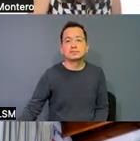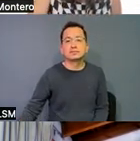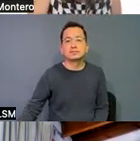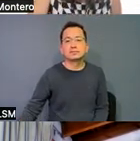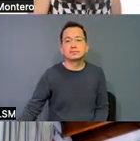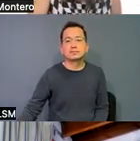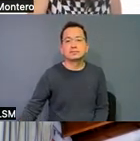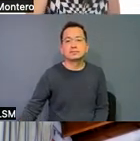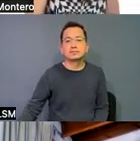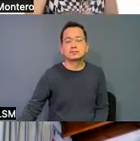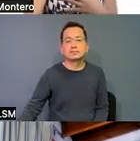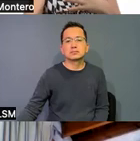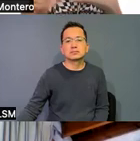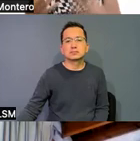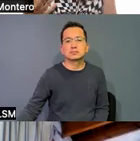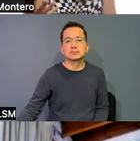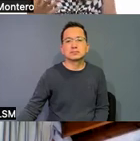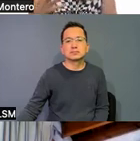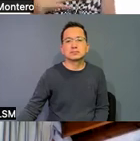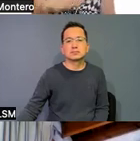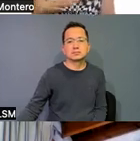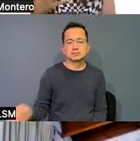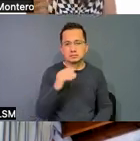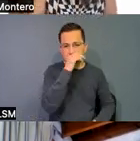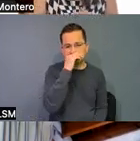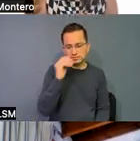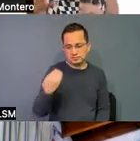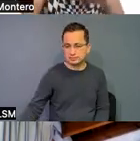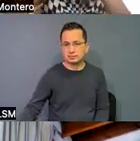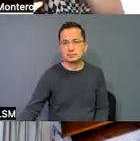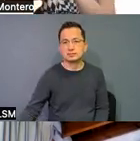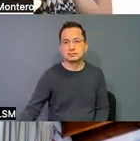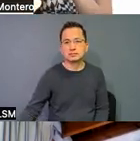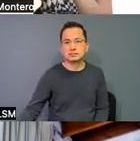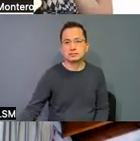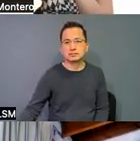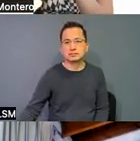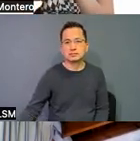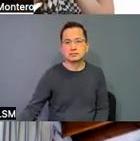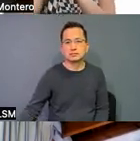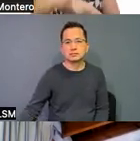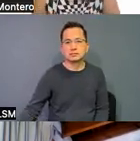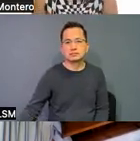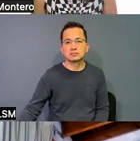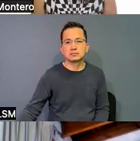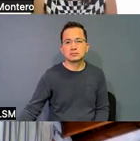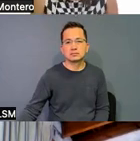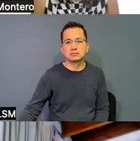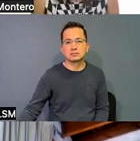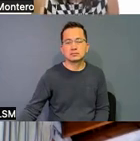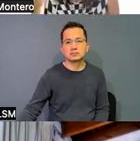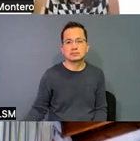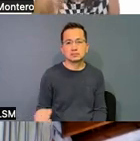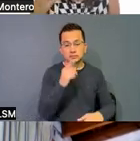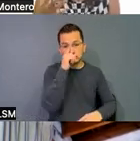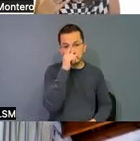and many other symptoms, because trauma is stored in the body. Remember how I explained the next finger, the index finger? Remember that